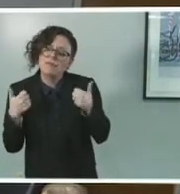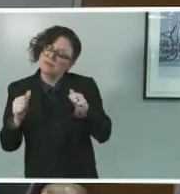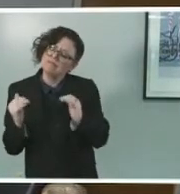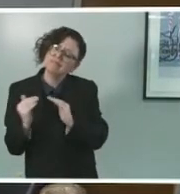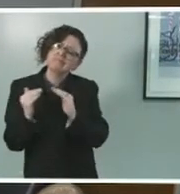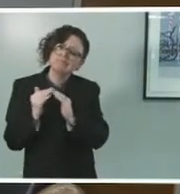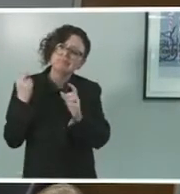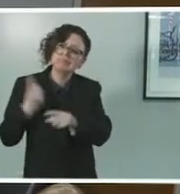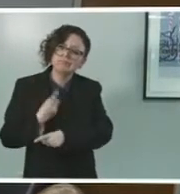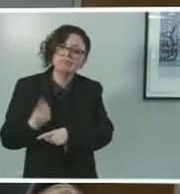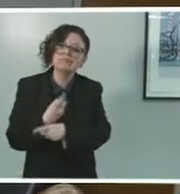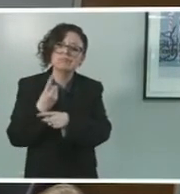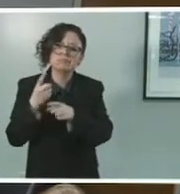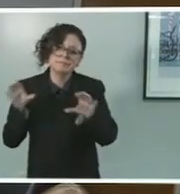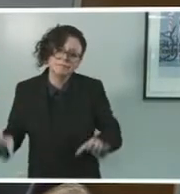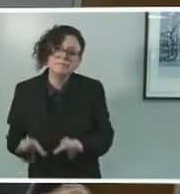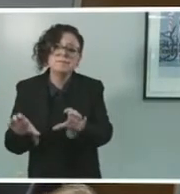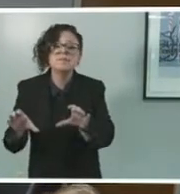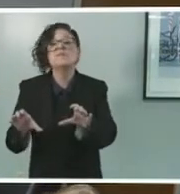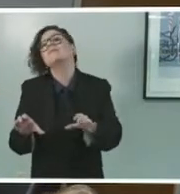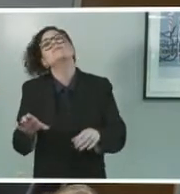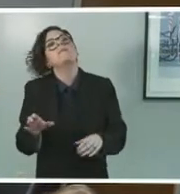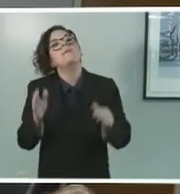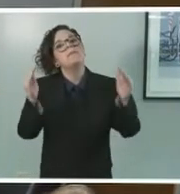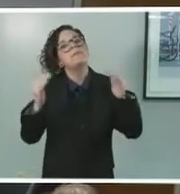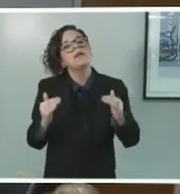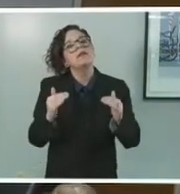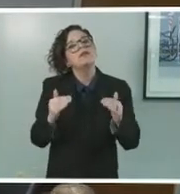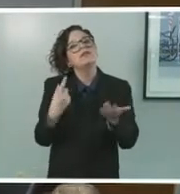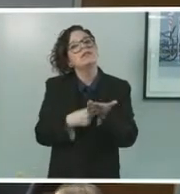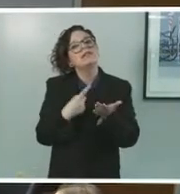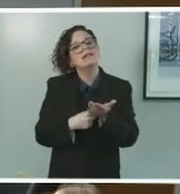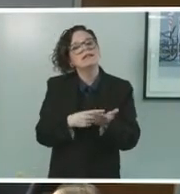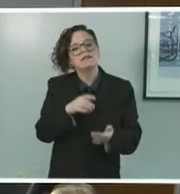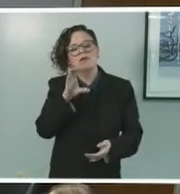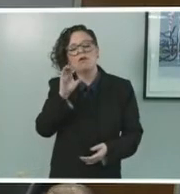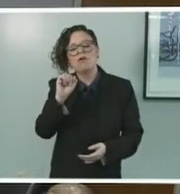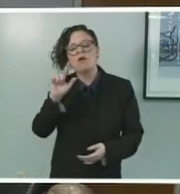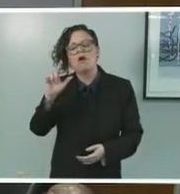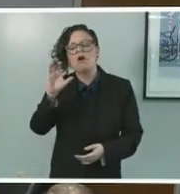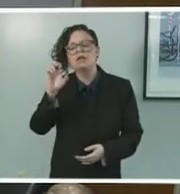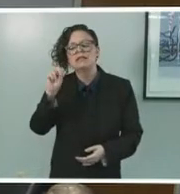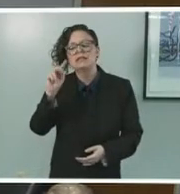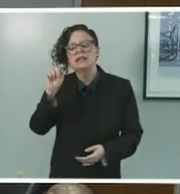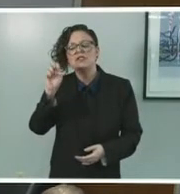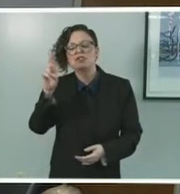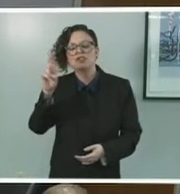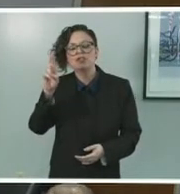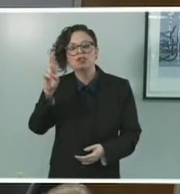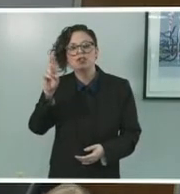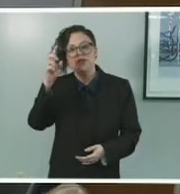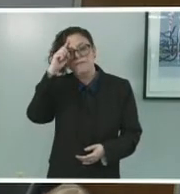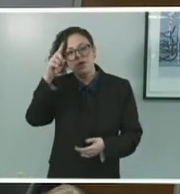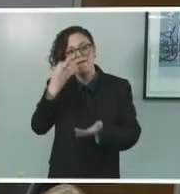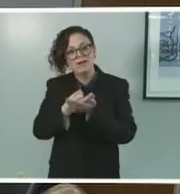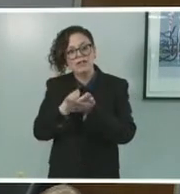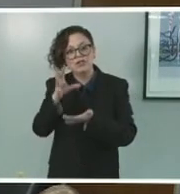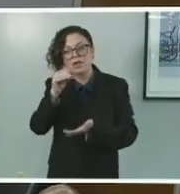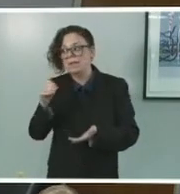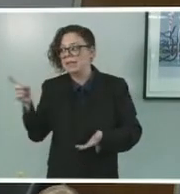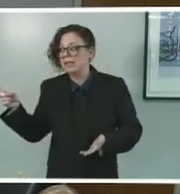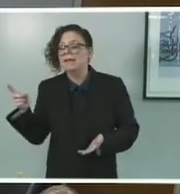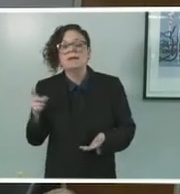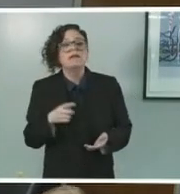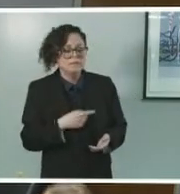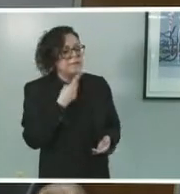call centers. So one in particular was a call center for a financial service company. Allowed. Yes, sir. So we'll stay